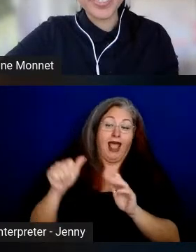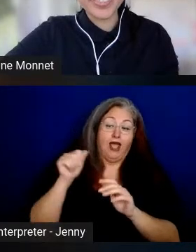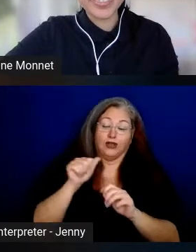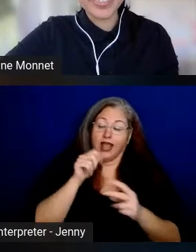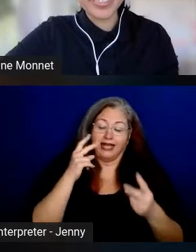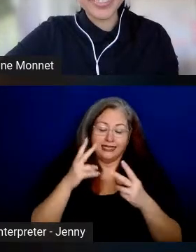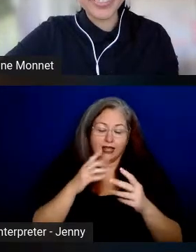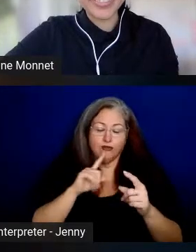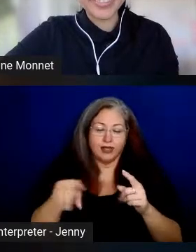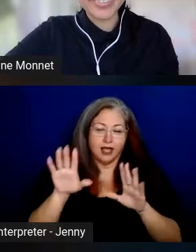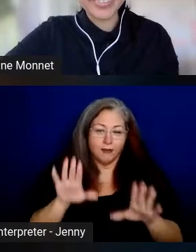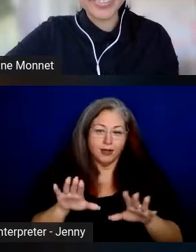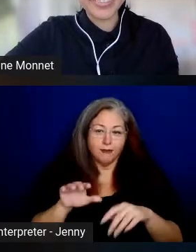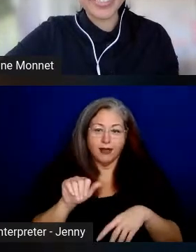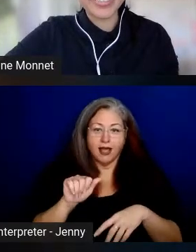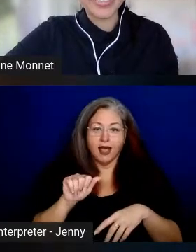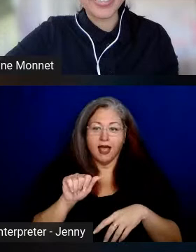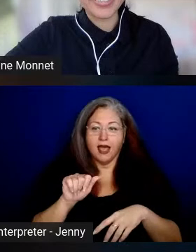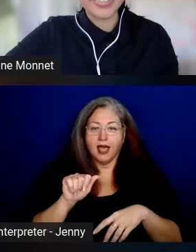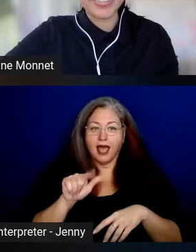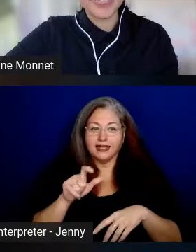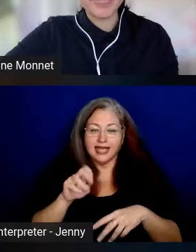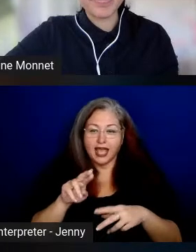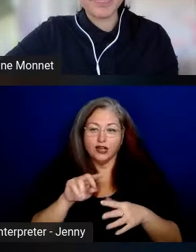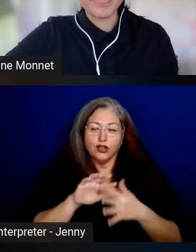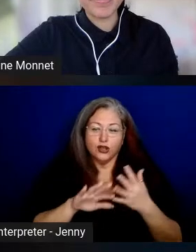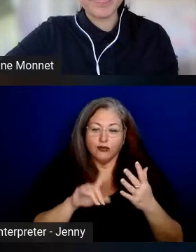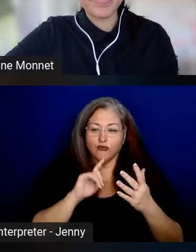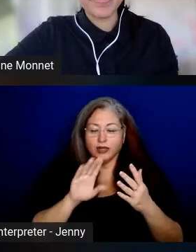and Alexander Taggart, who make all of this possible.